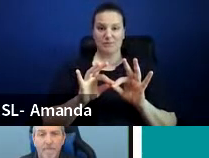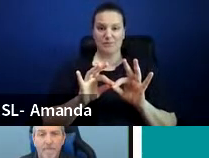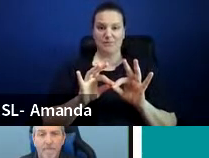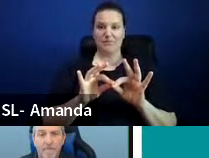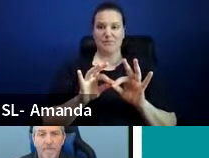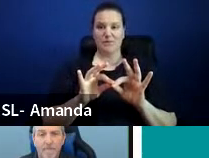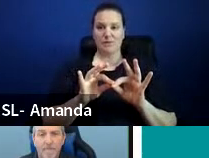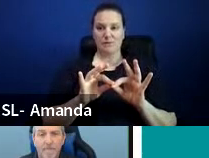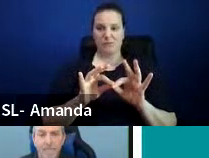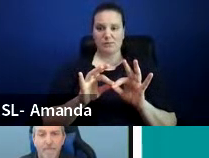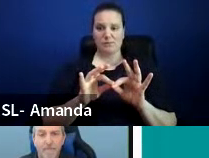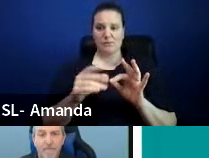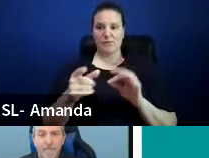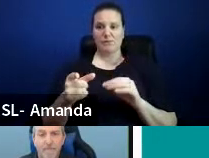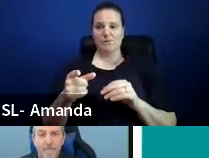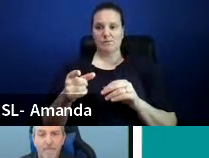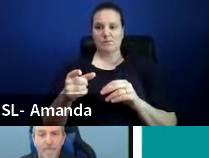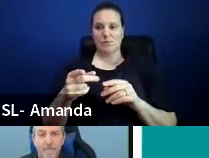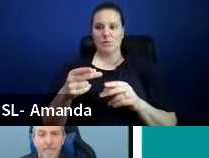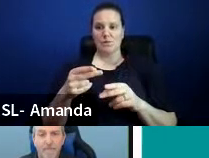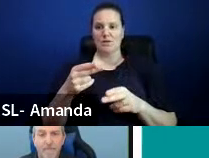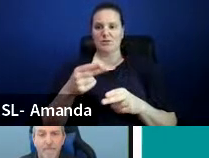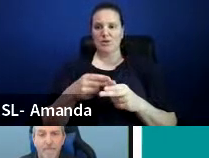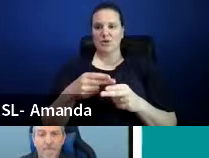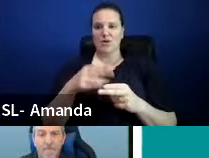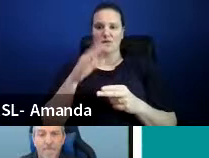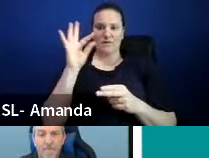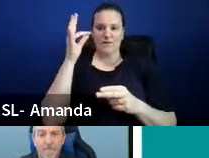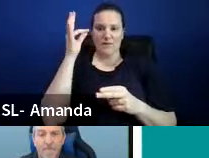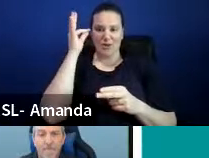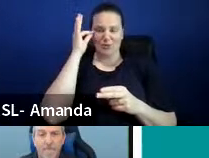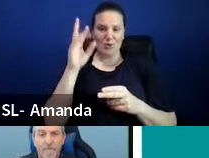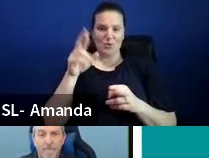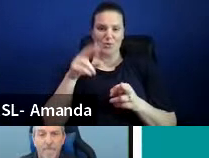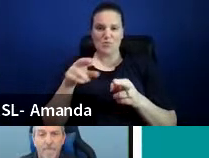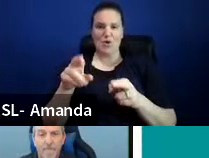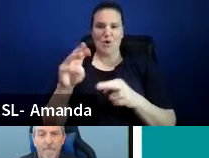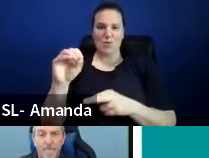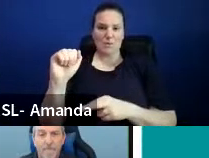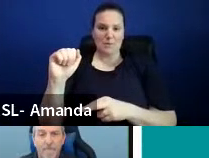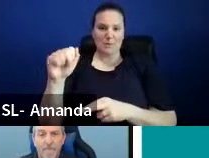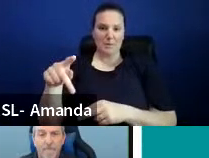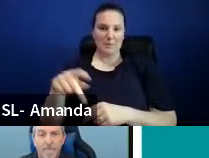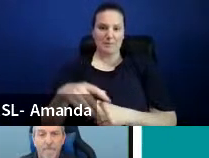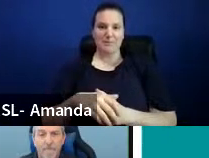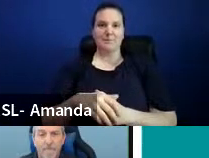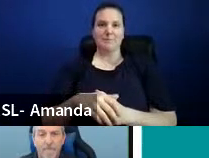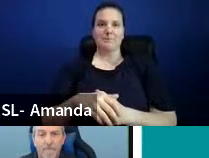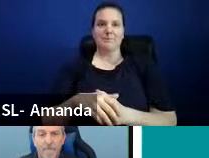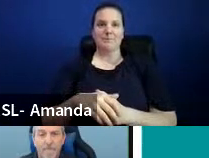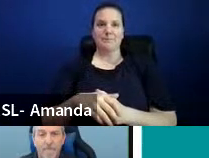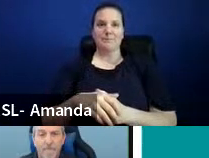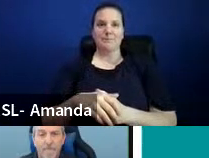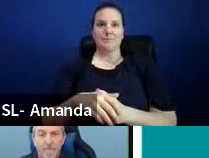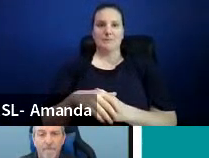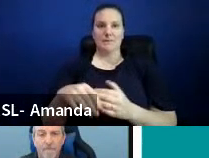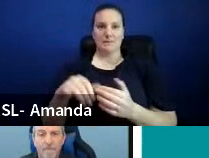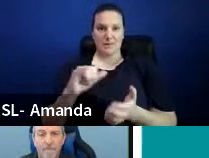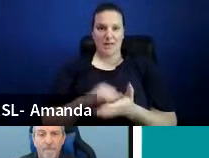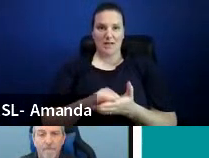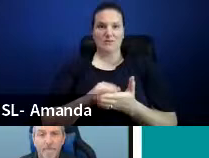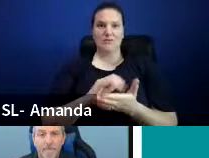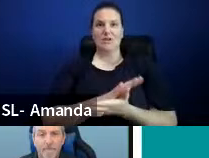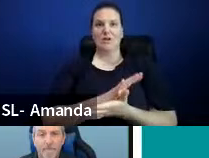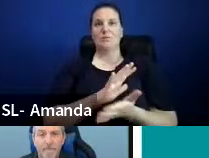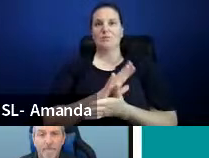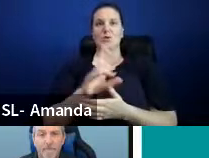sent back what is called a federal roadmap. And this is a document that the US